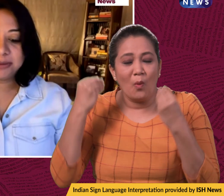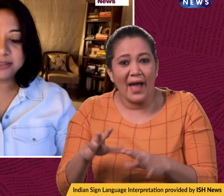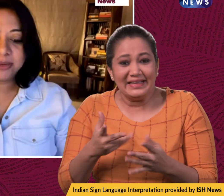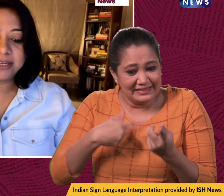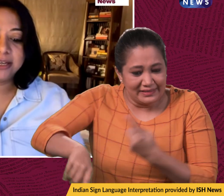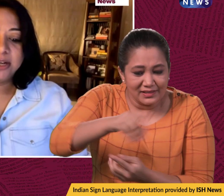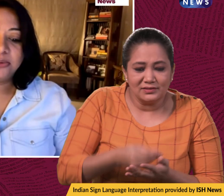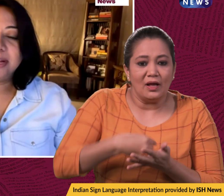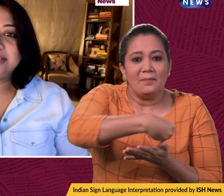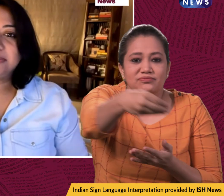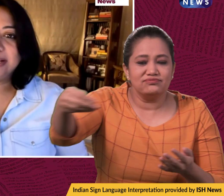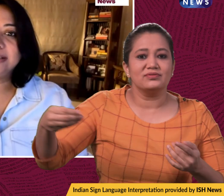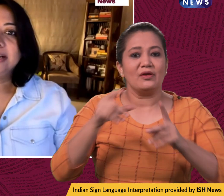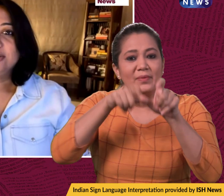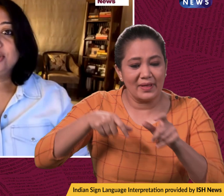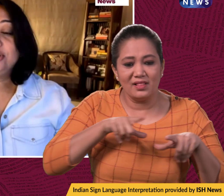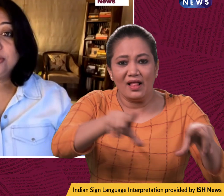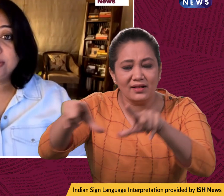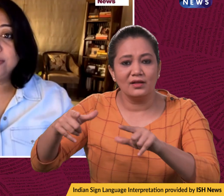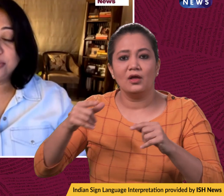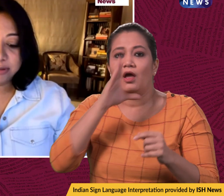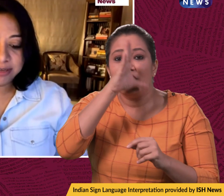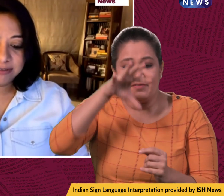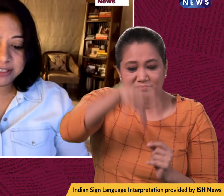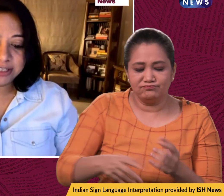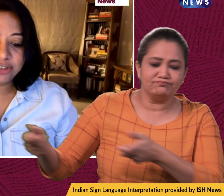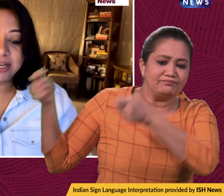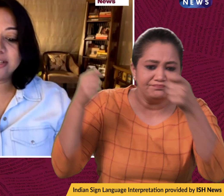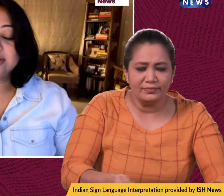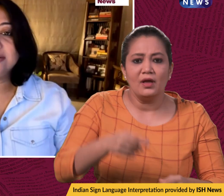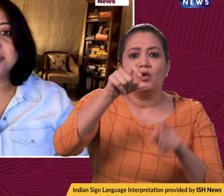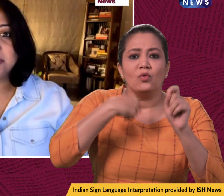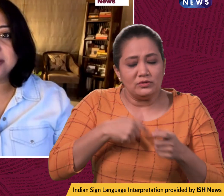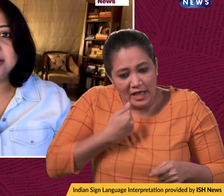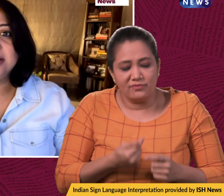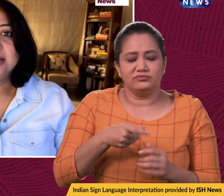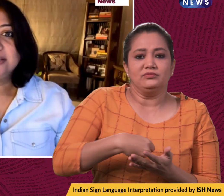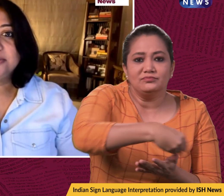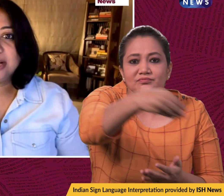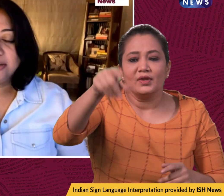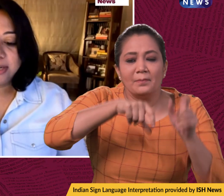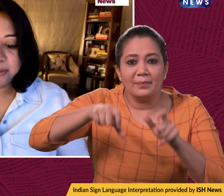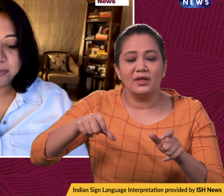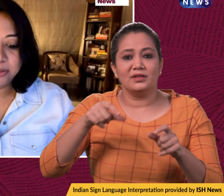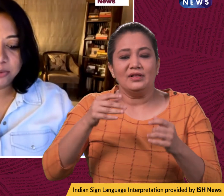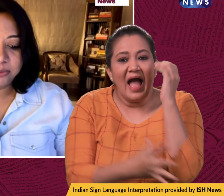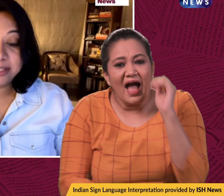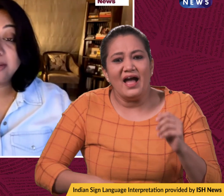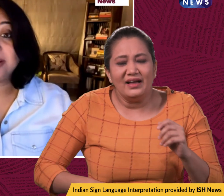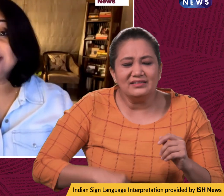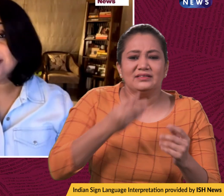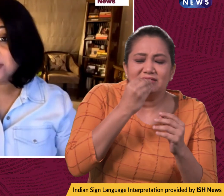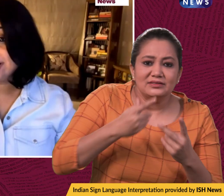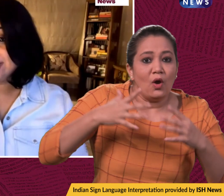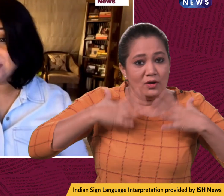meal from her brother's wedding went viral. She took the food to a railway station and served it personally to the hungry people who